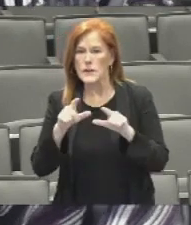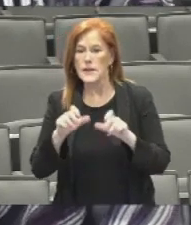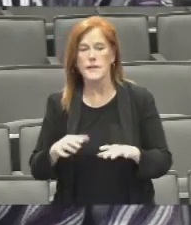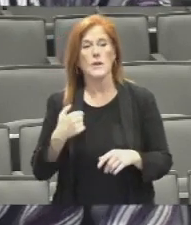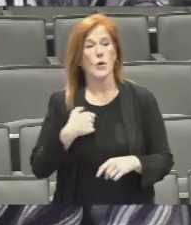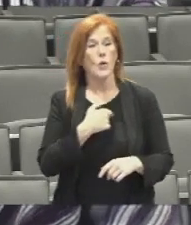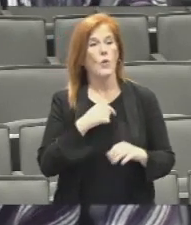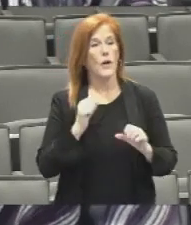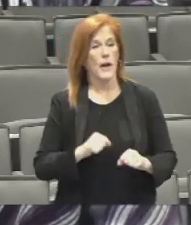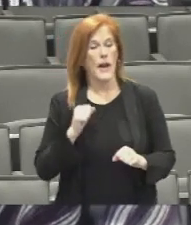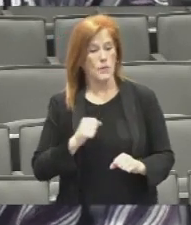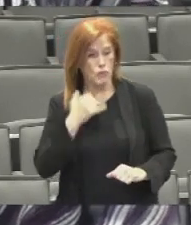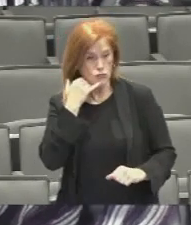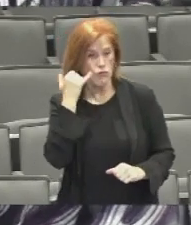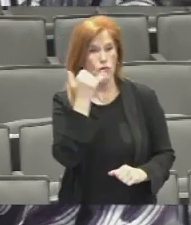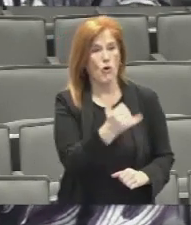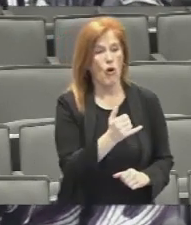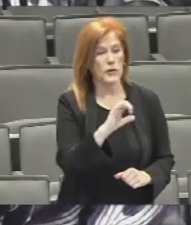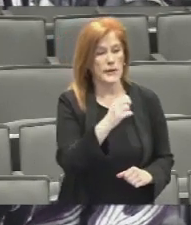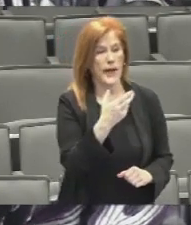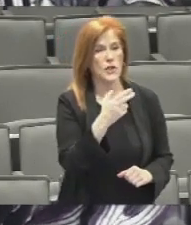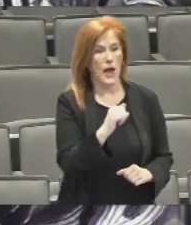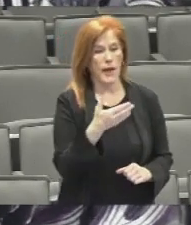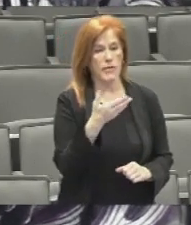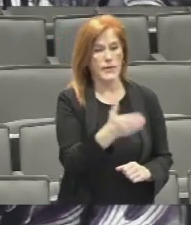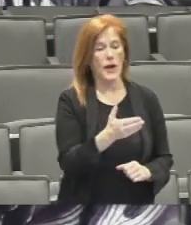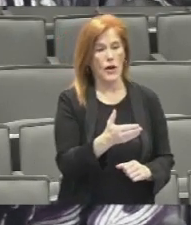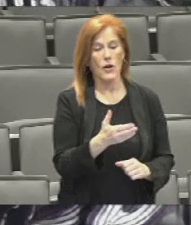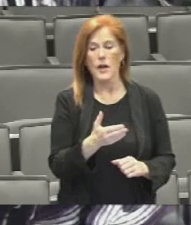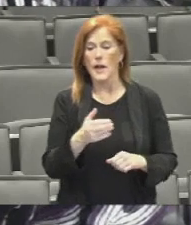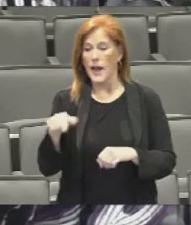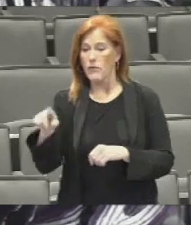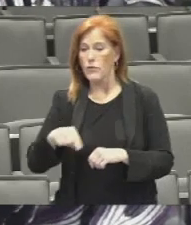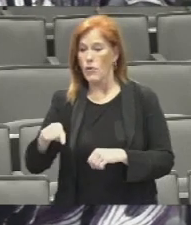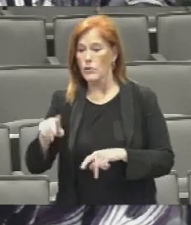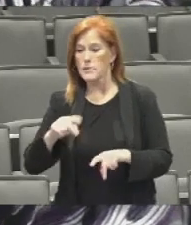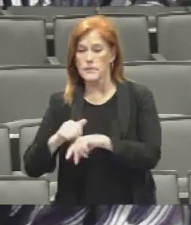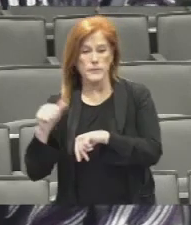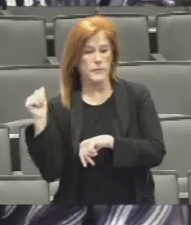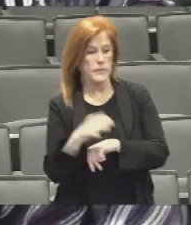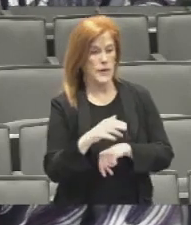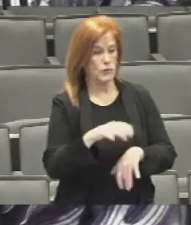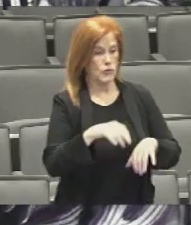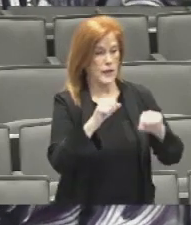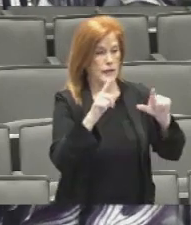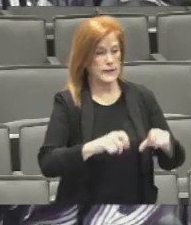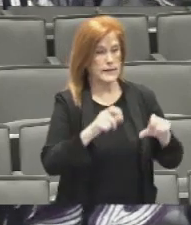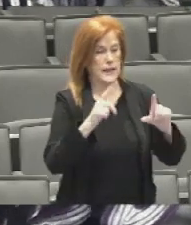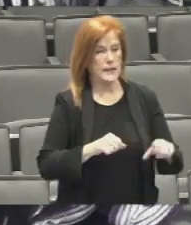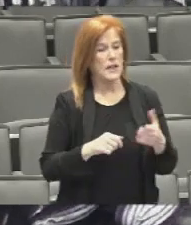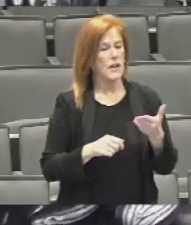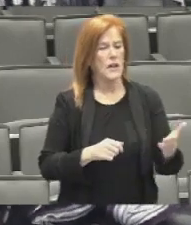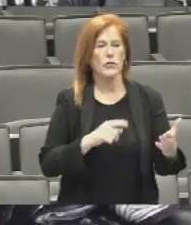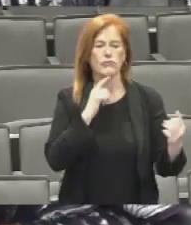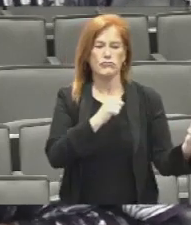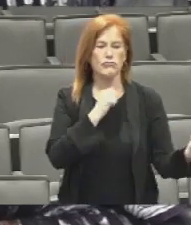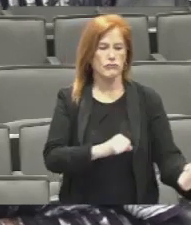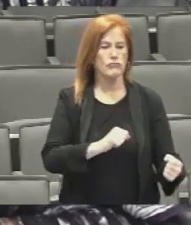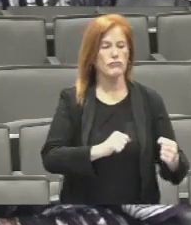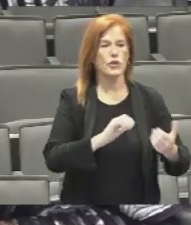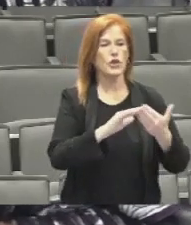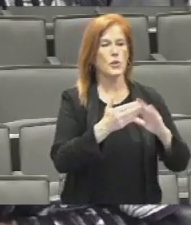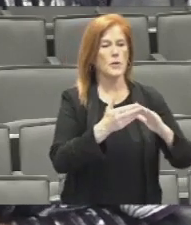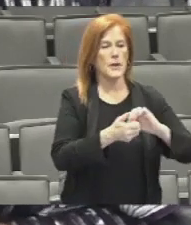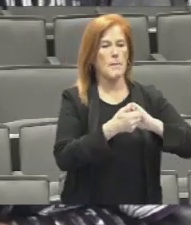able to call them and get these individuals in for testing. That is great. They have been a community partner that we really want